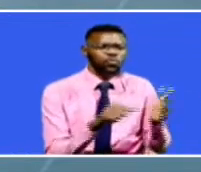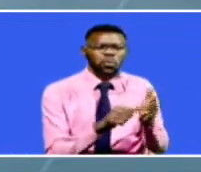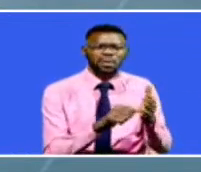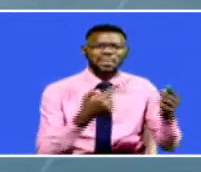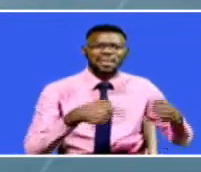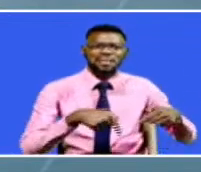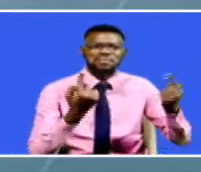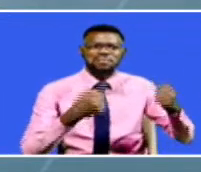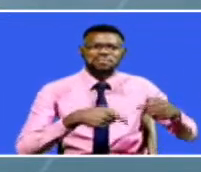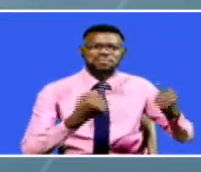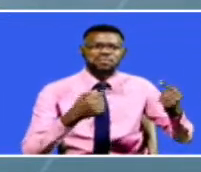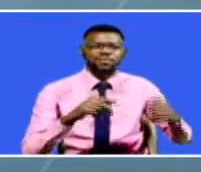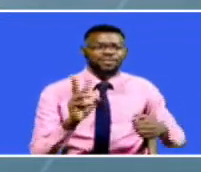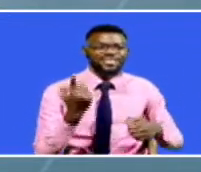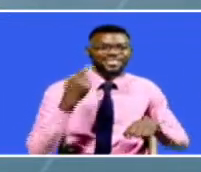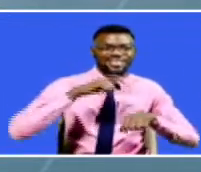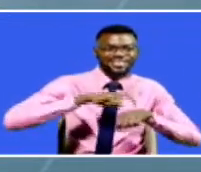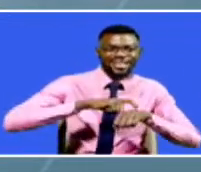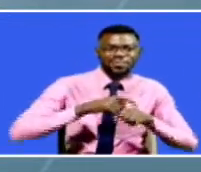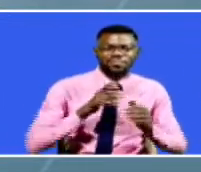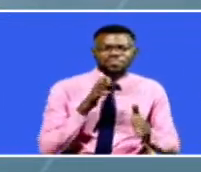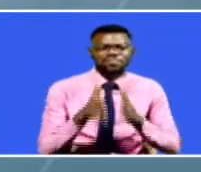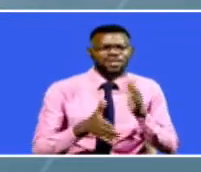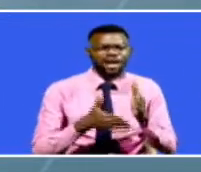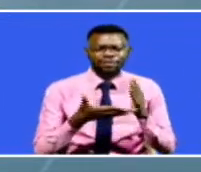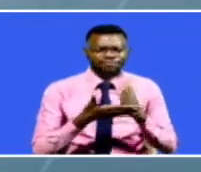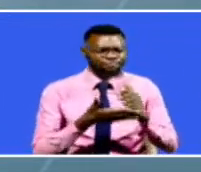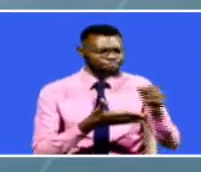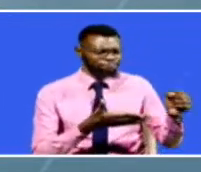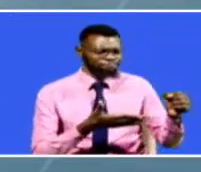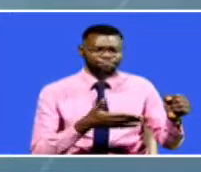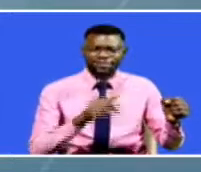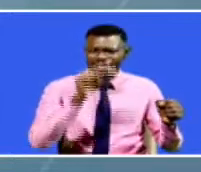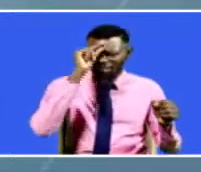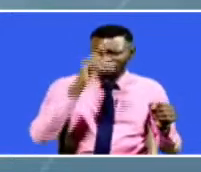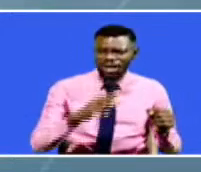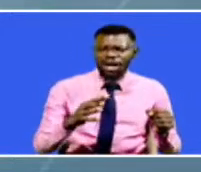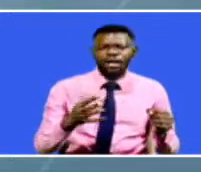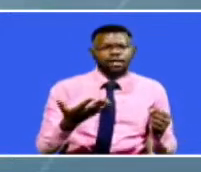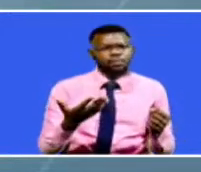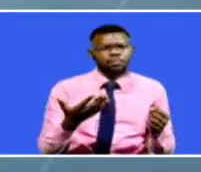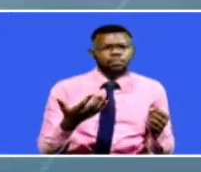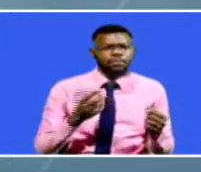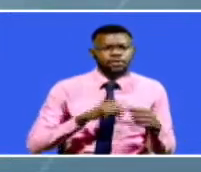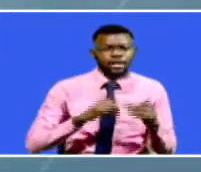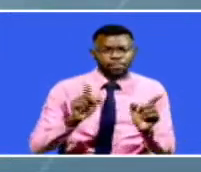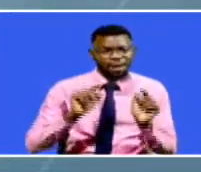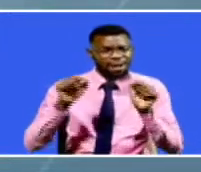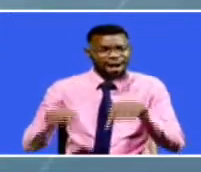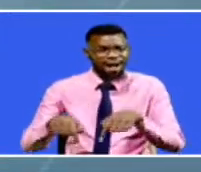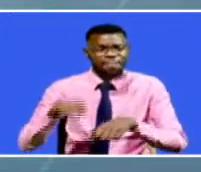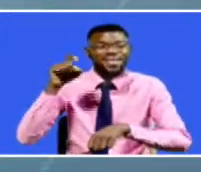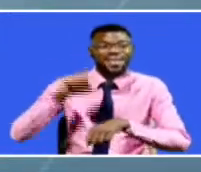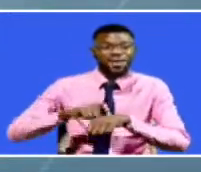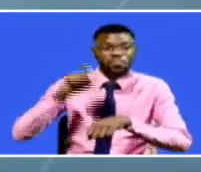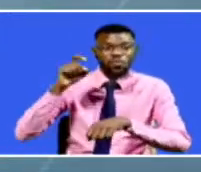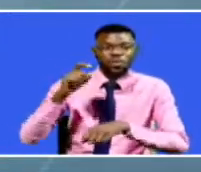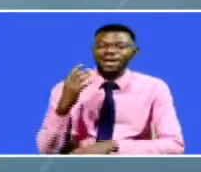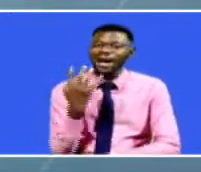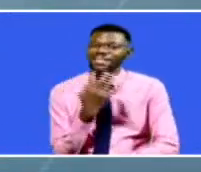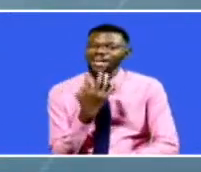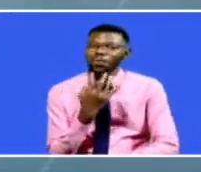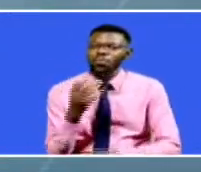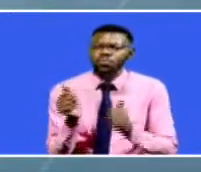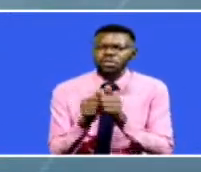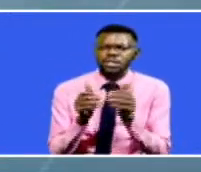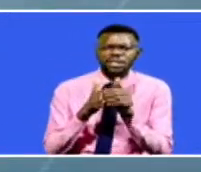second attempt to impeach Governor Kawira Mwangaza. Speaking in neighboring Embu County, Deputy President Gachagua, who is accompanied by